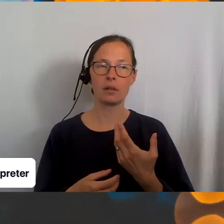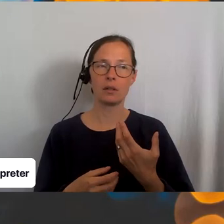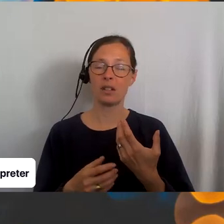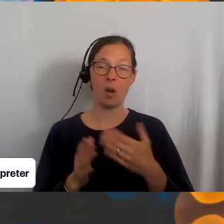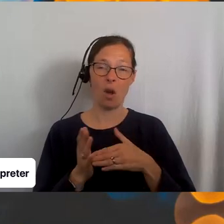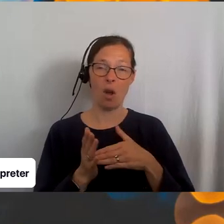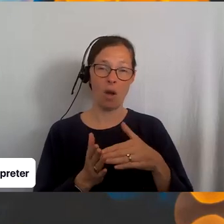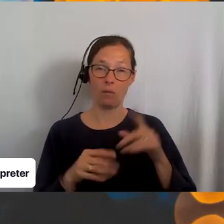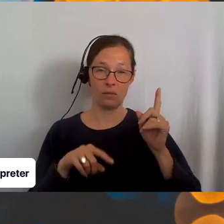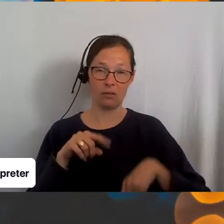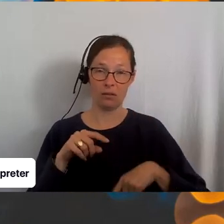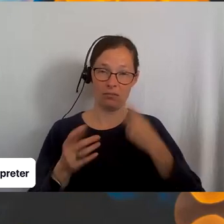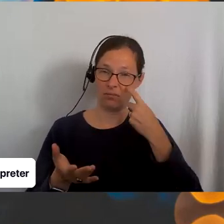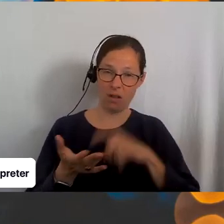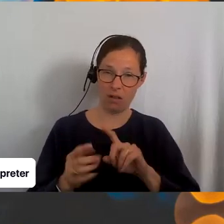difference.